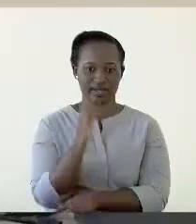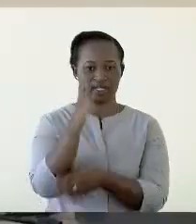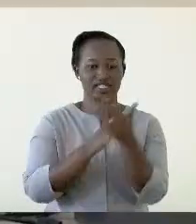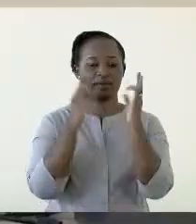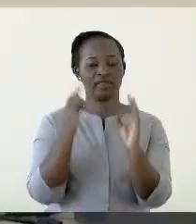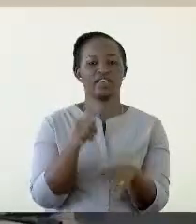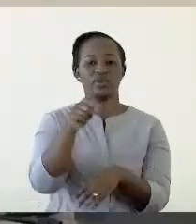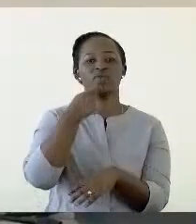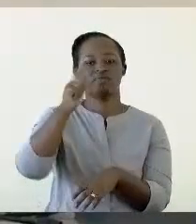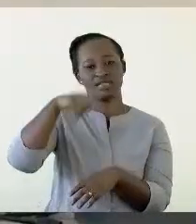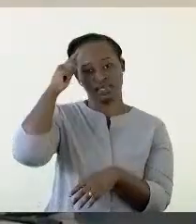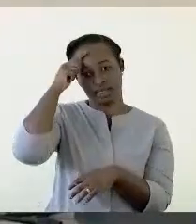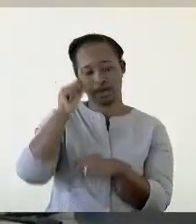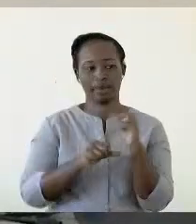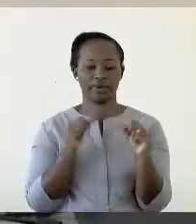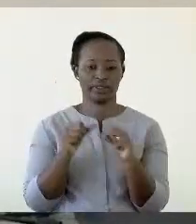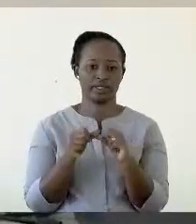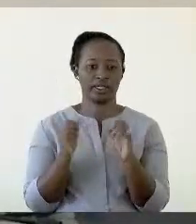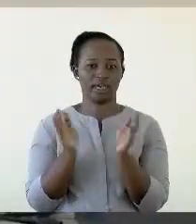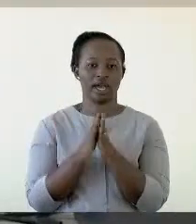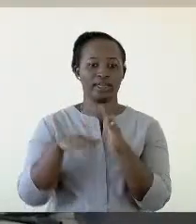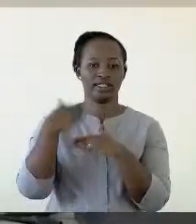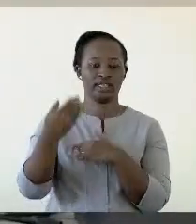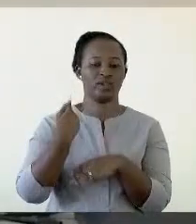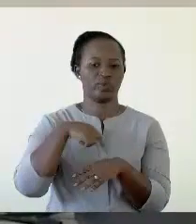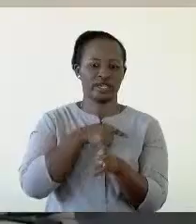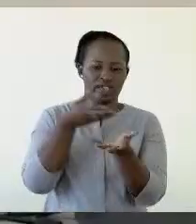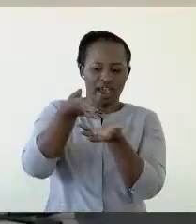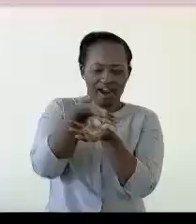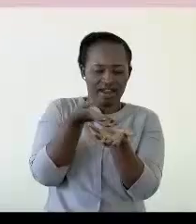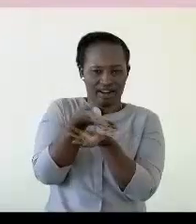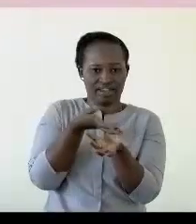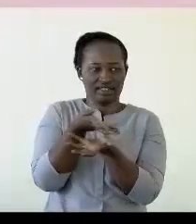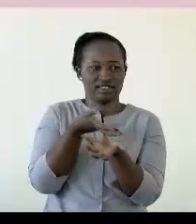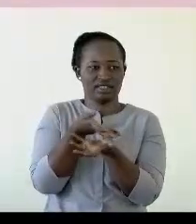Something you have to think about. And then we analyze it.